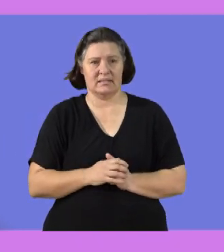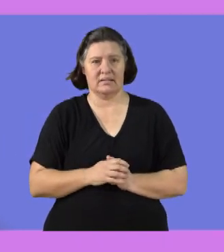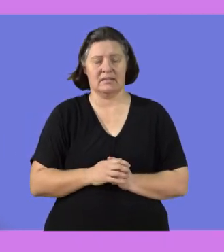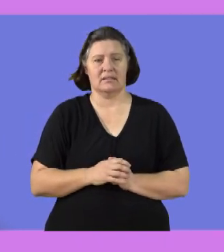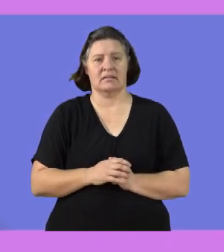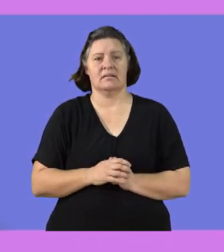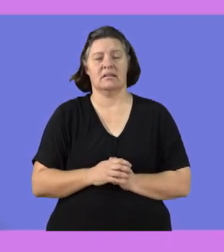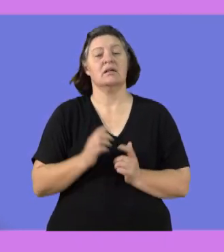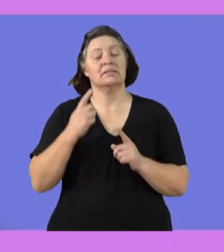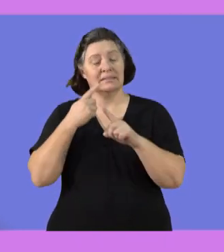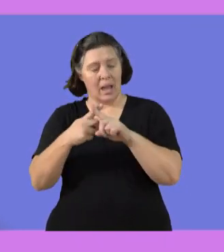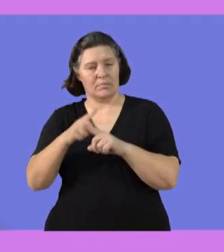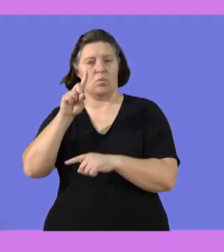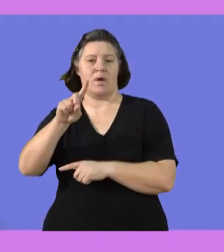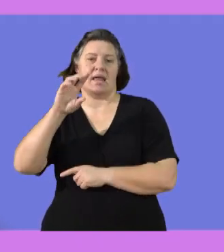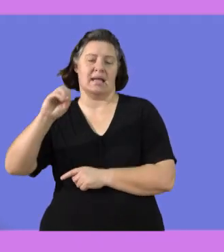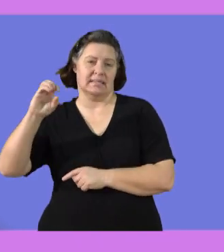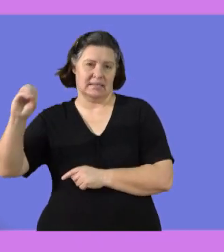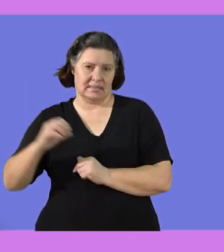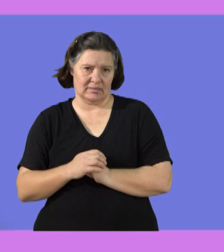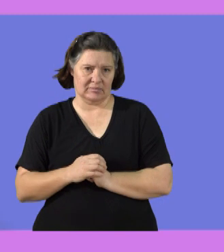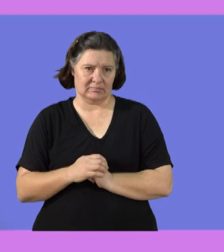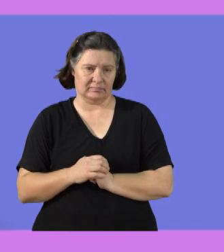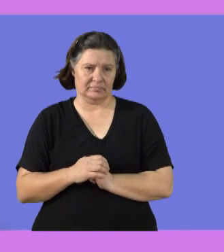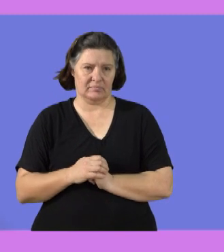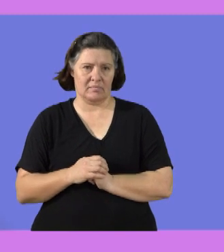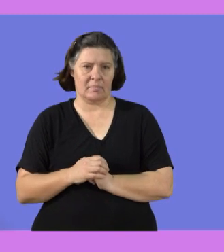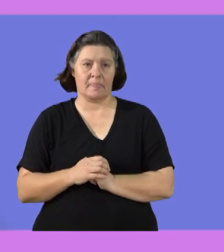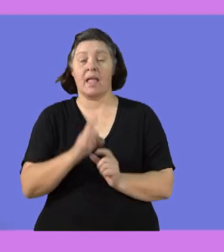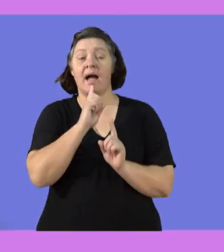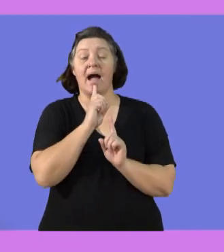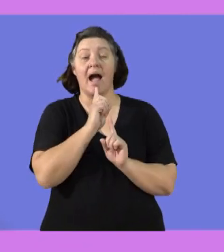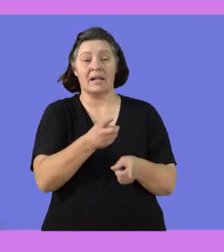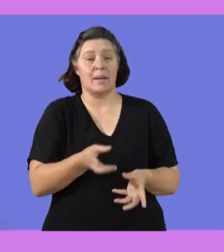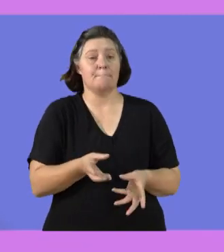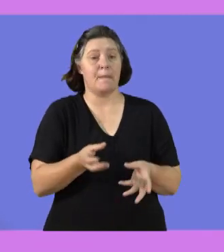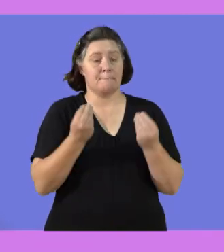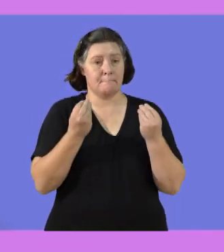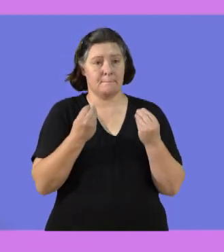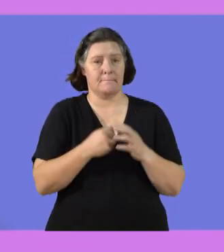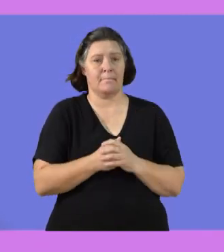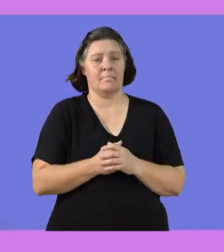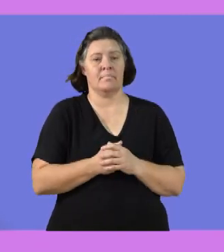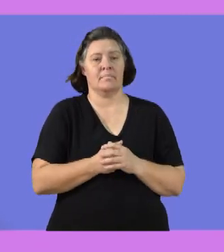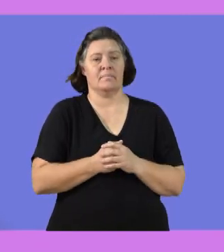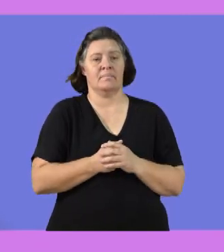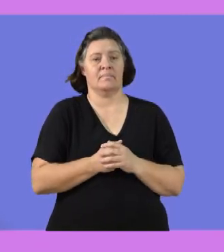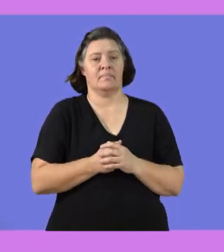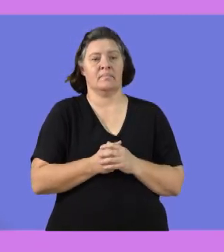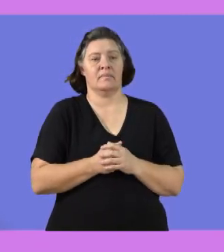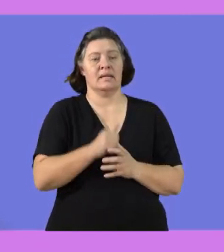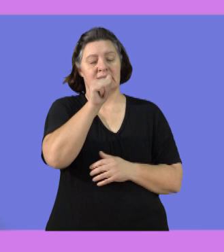67,2678, and this is multiplied by 100. Then the answer that we get is going to be